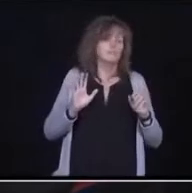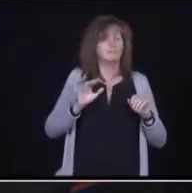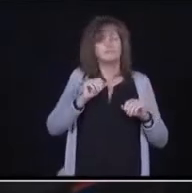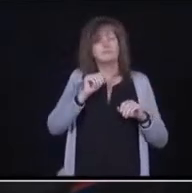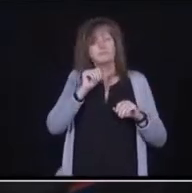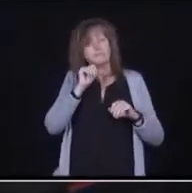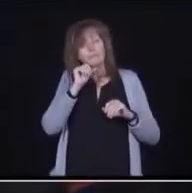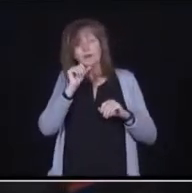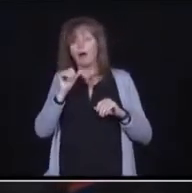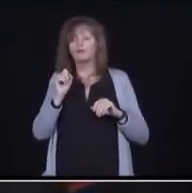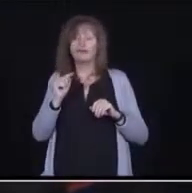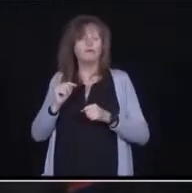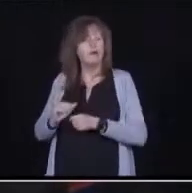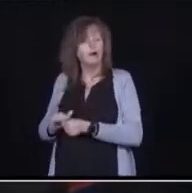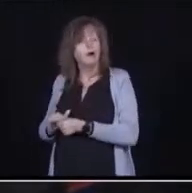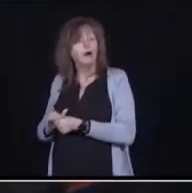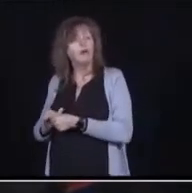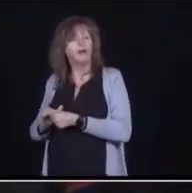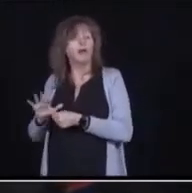through. Follow up.